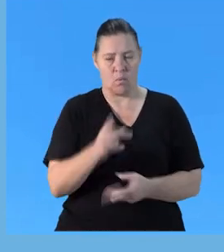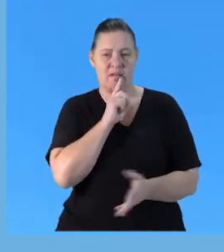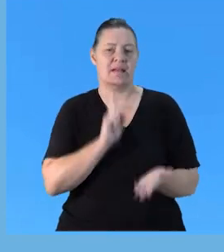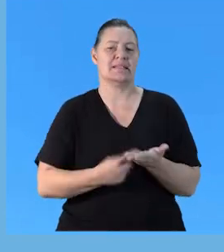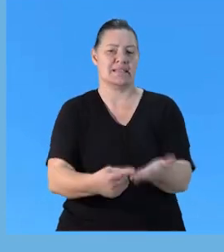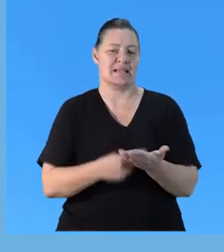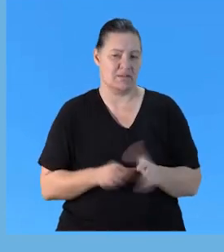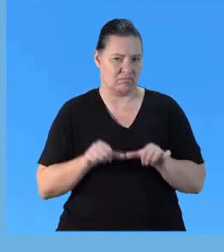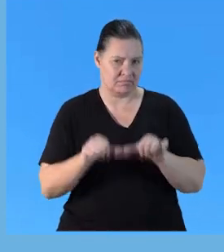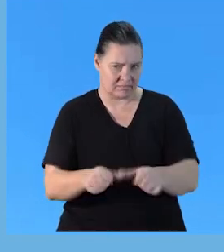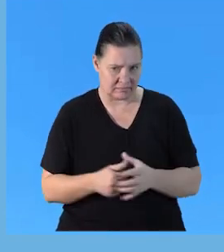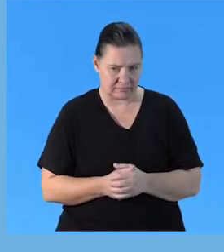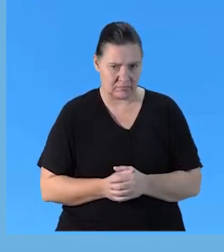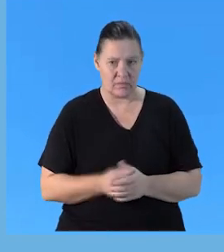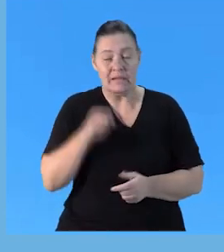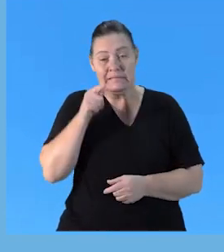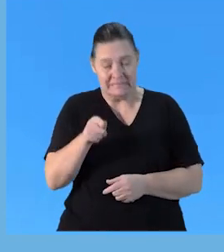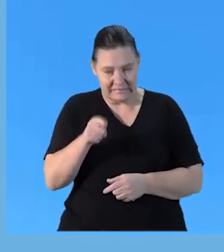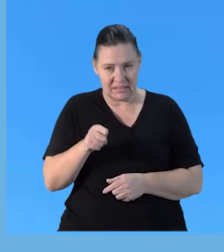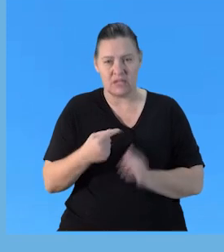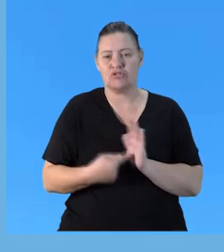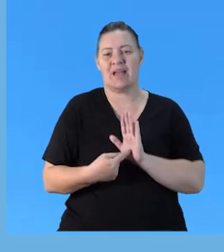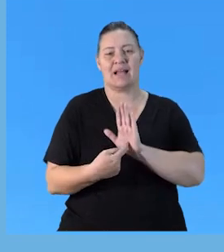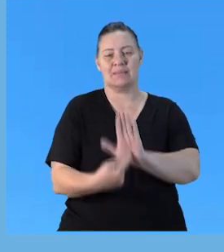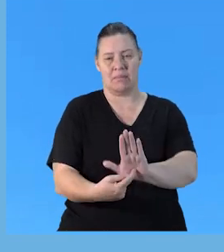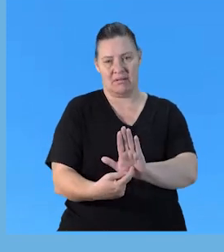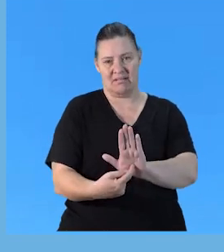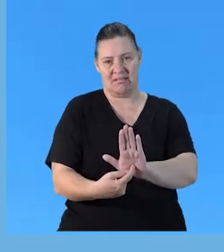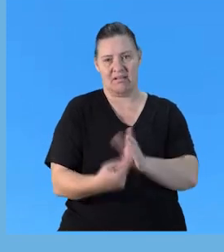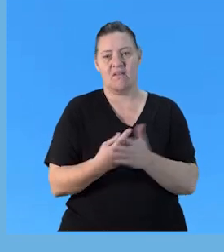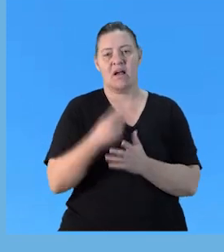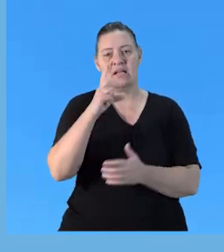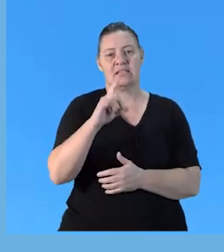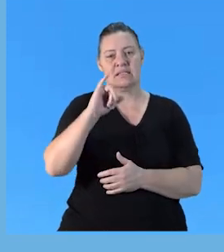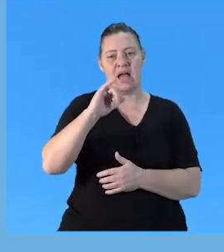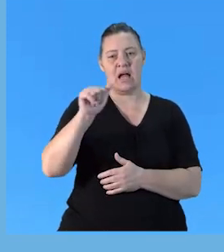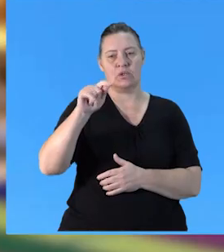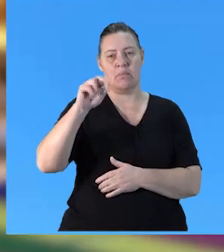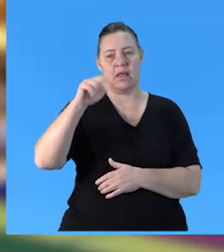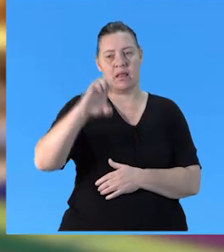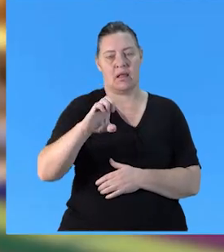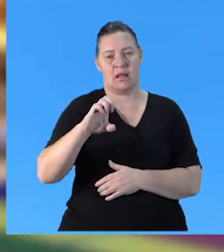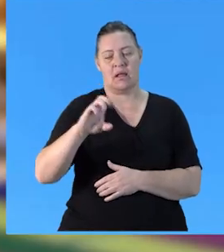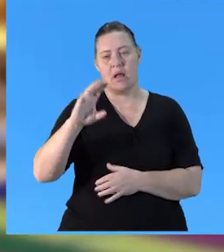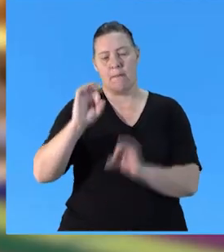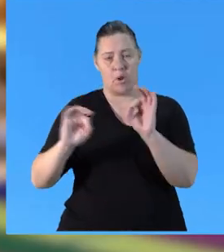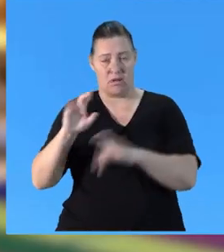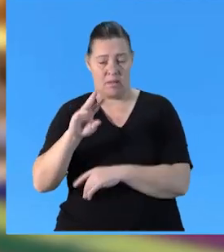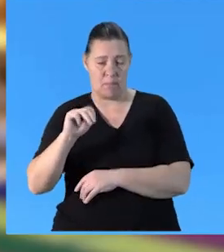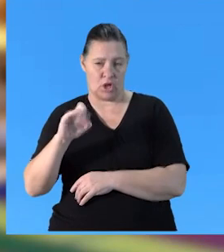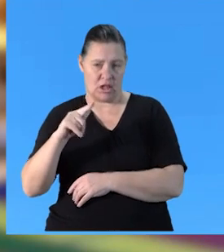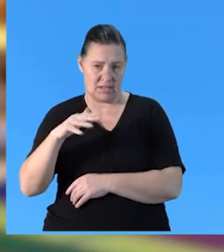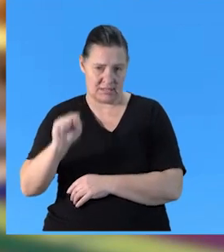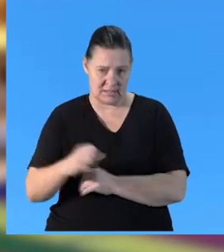electrical cells, they are the source, so they give energy into the electrical circuit in a form of potential energy to the electrons. Now, once